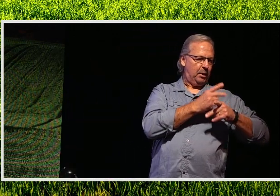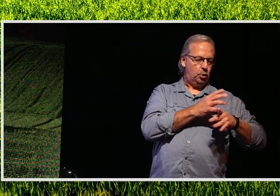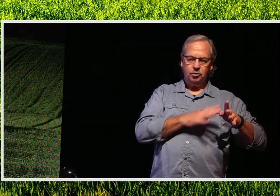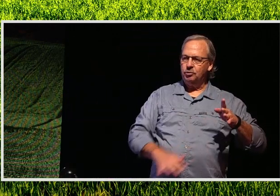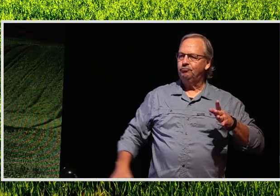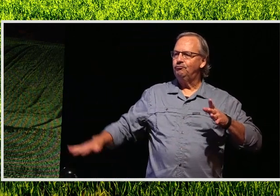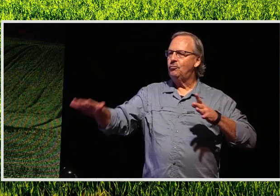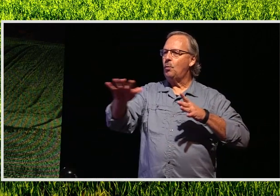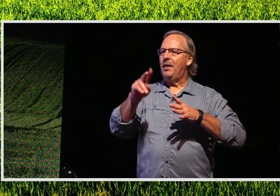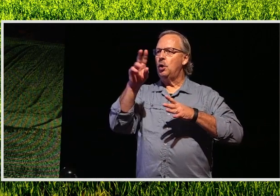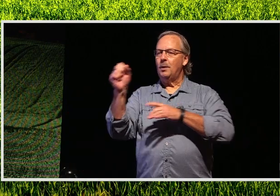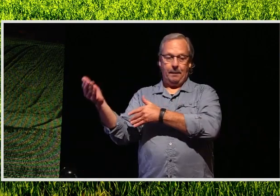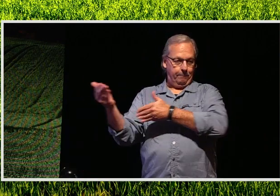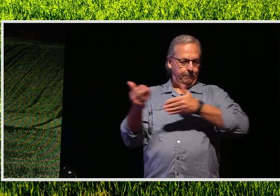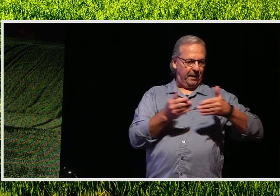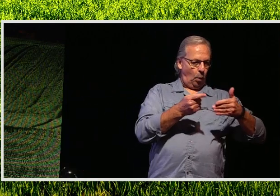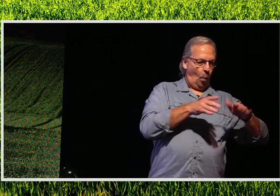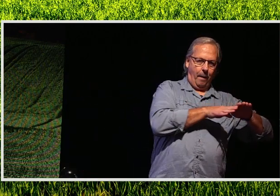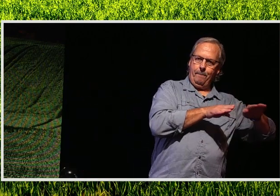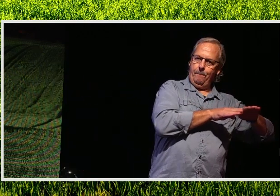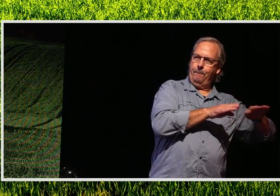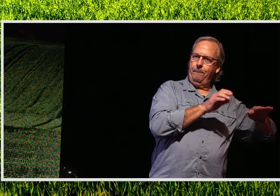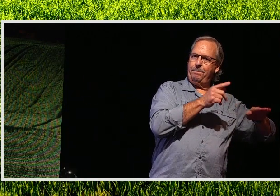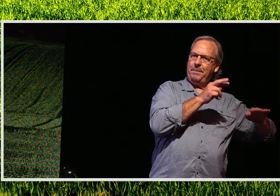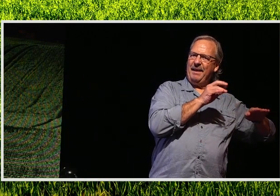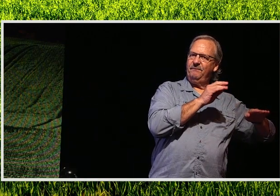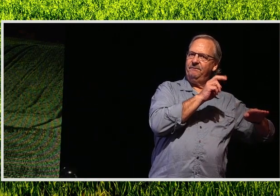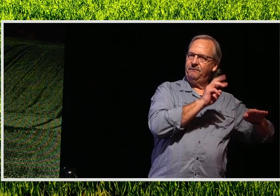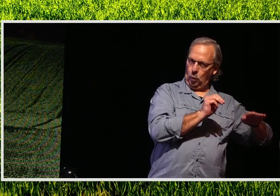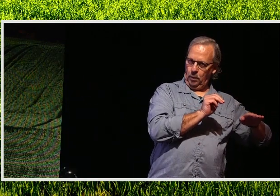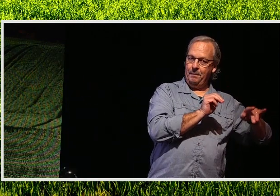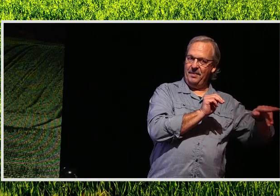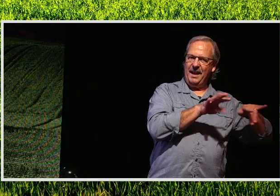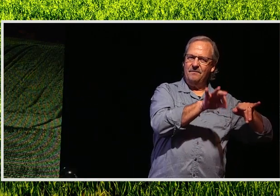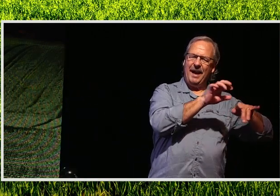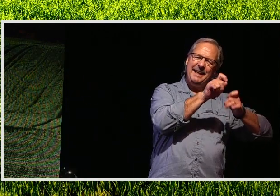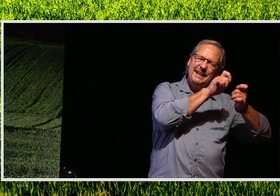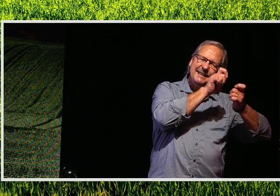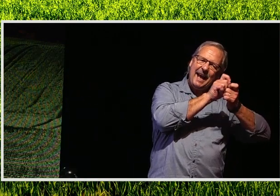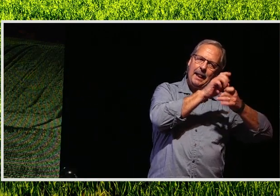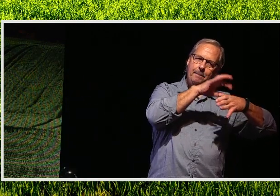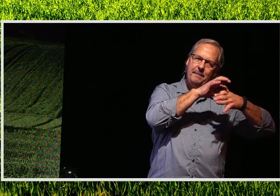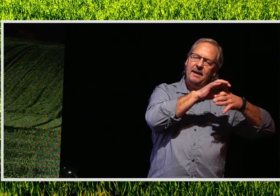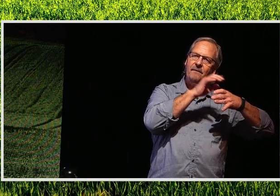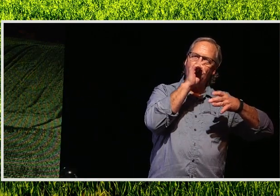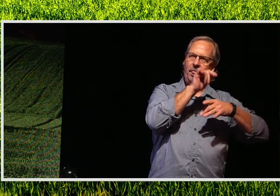onto one platform where customers can find exactly the meat that's right for them.